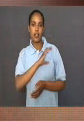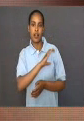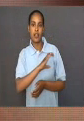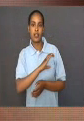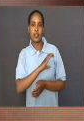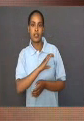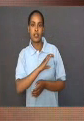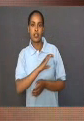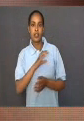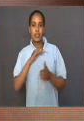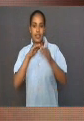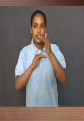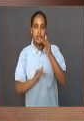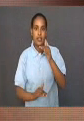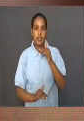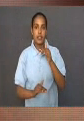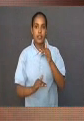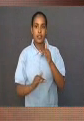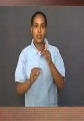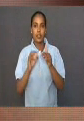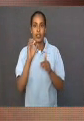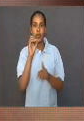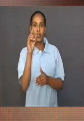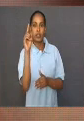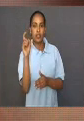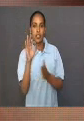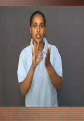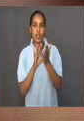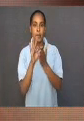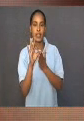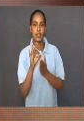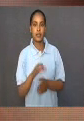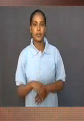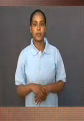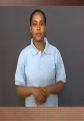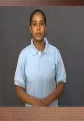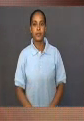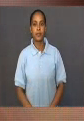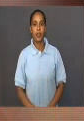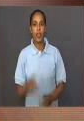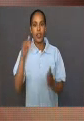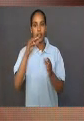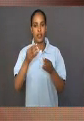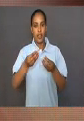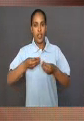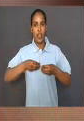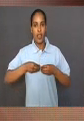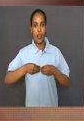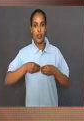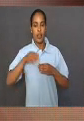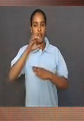characterized by a decrease in oxidation number, a gain